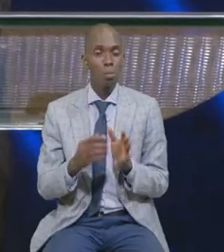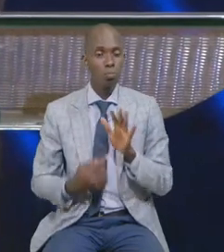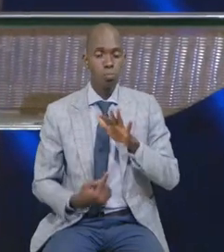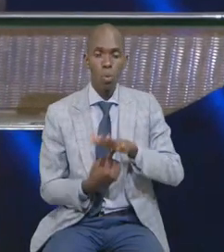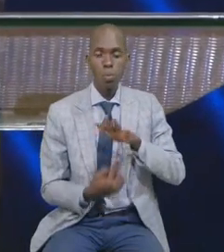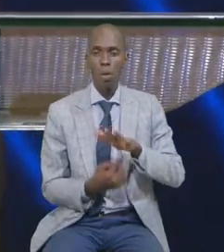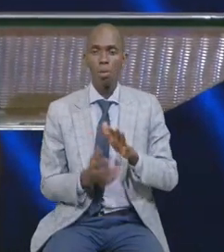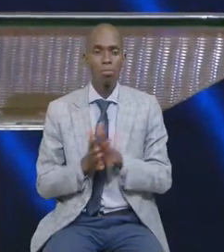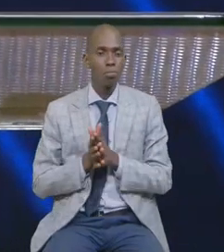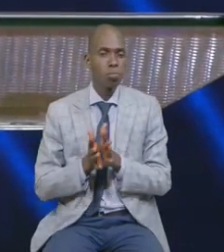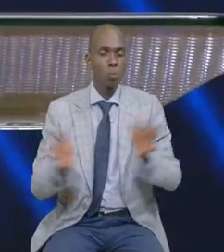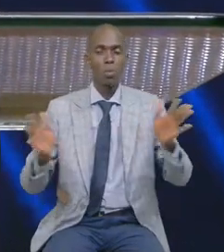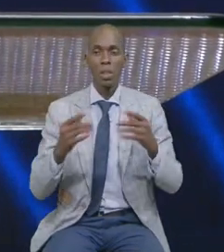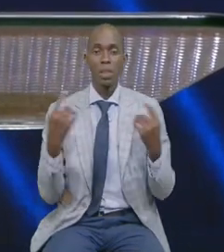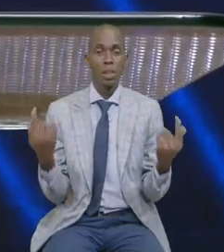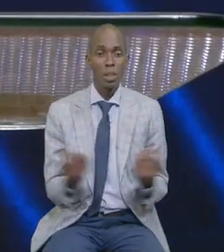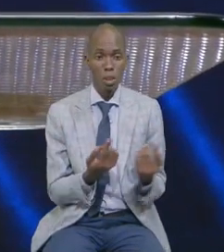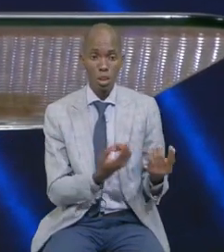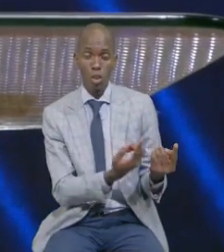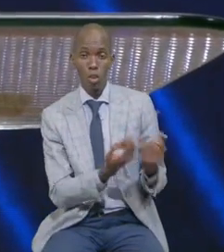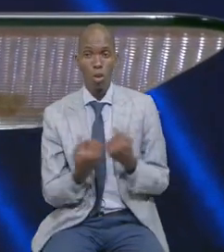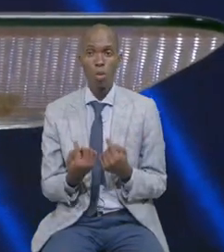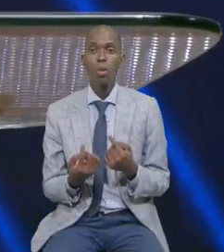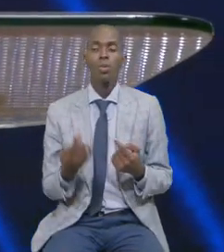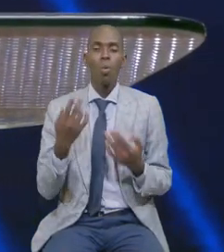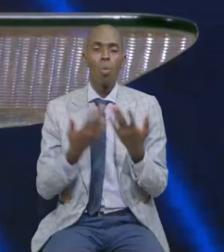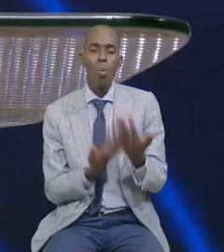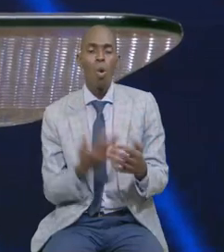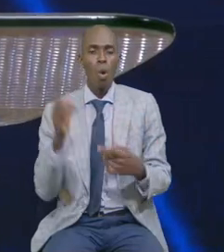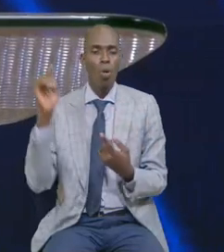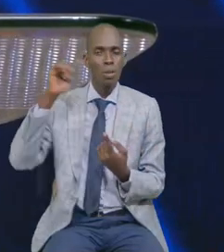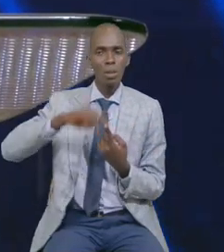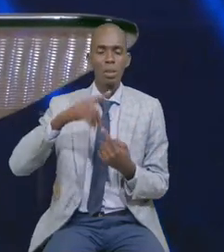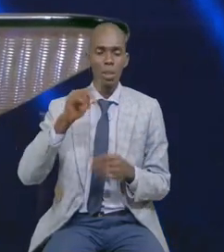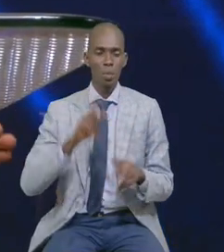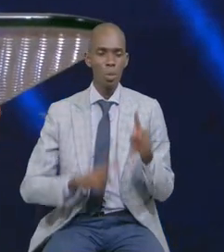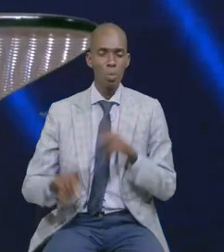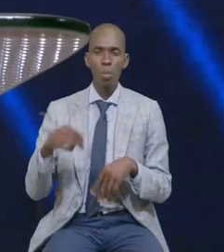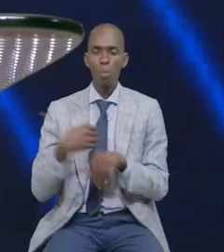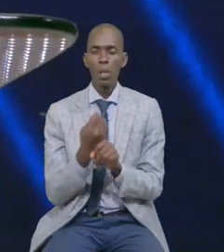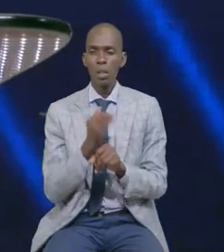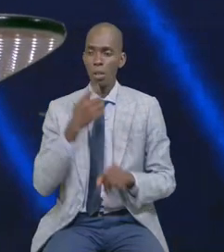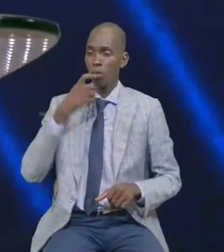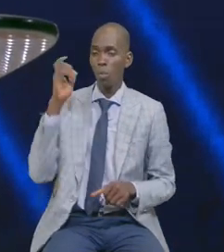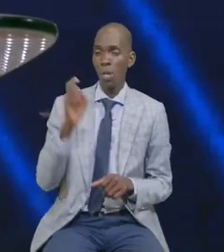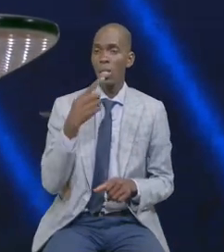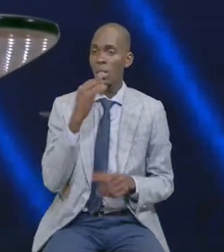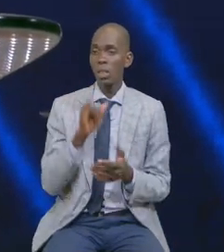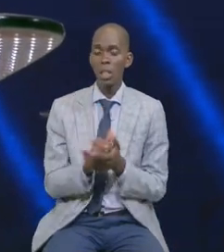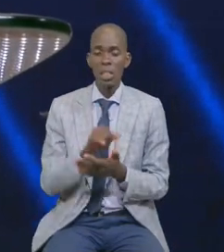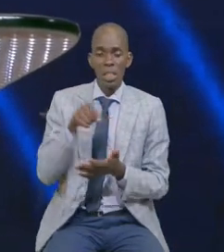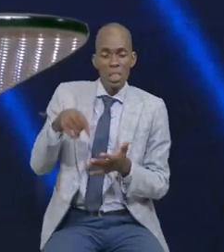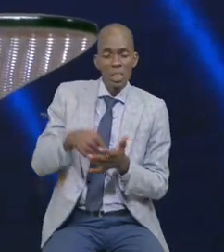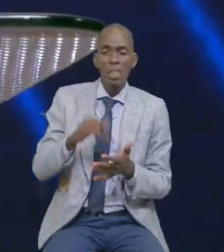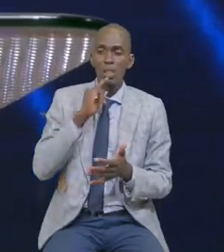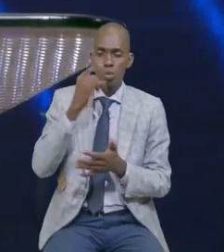sway. Wait until the people of the world make an edict and they say, this is what everybody will